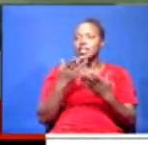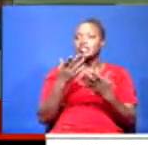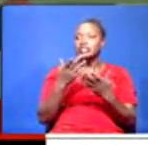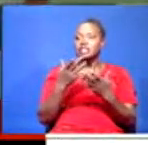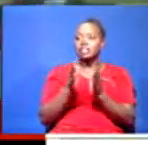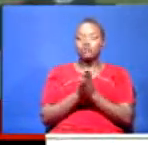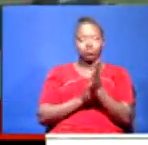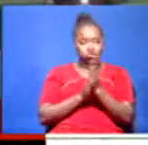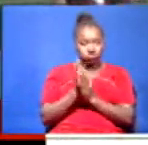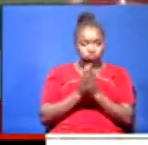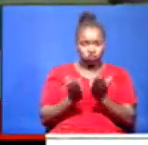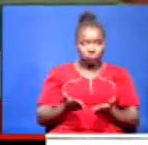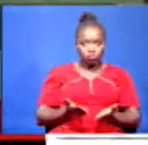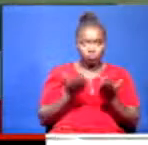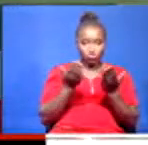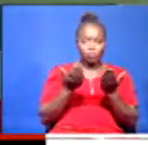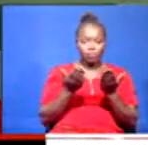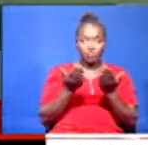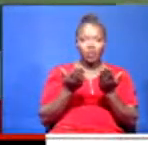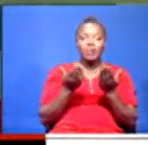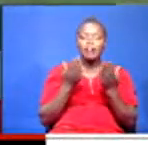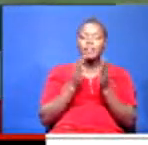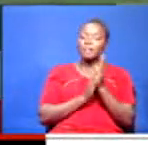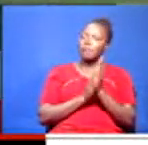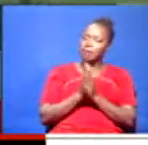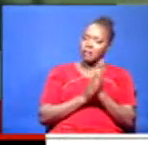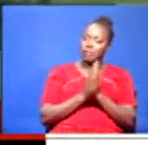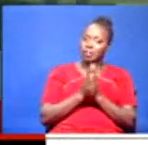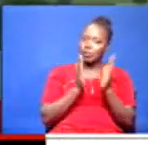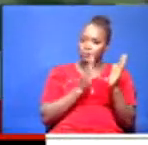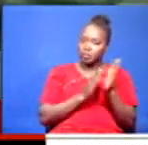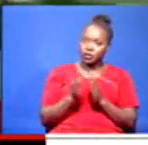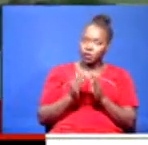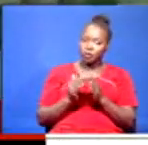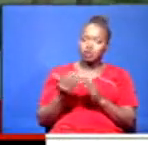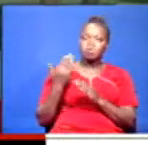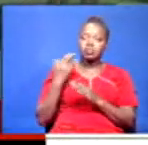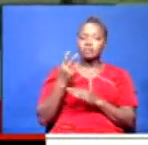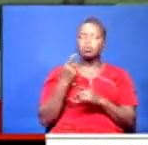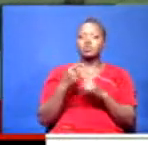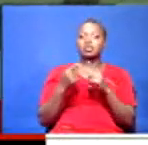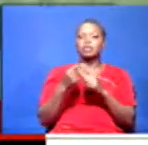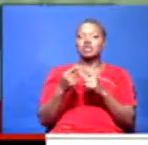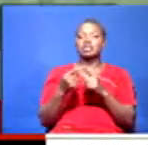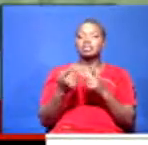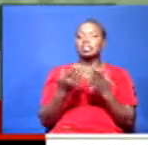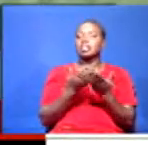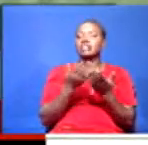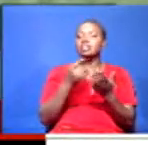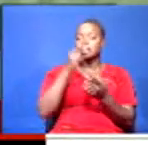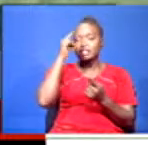of the players who have been in intense preparations over the past 2 years for the assignment. He said that their main